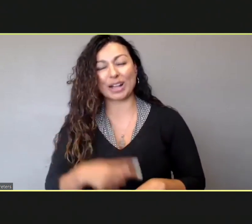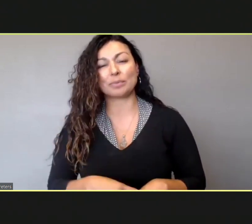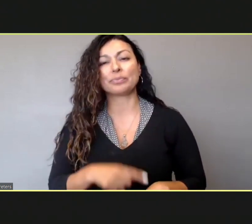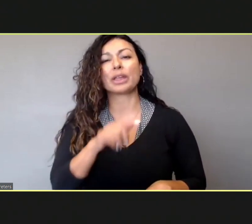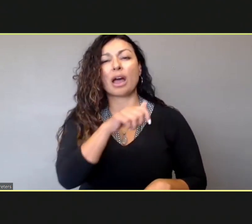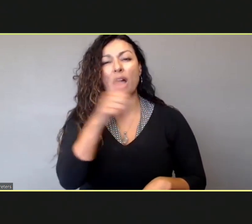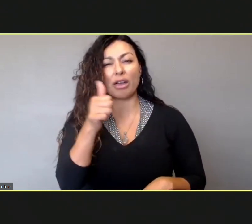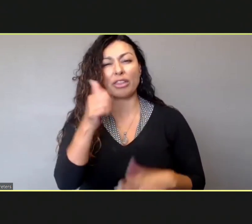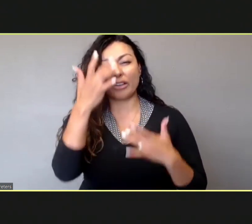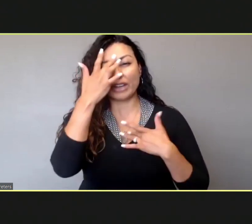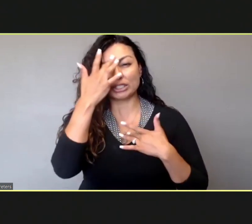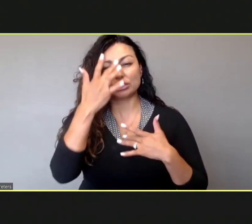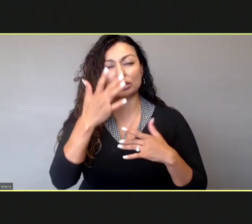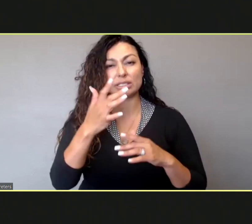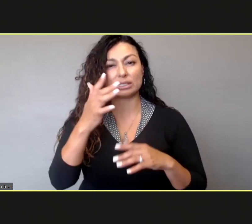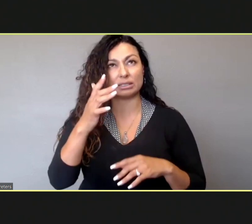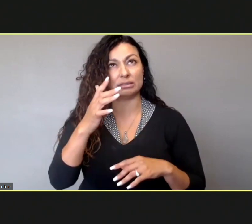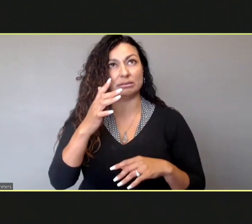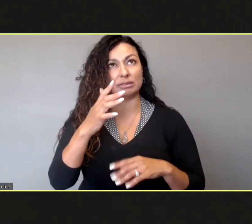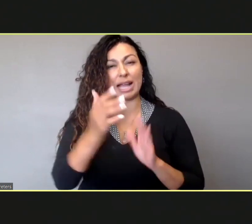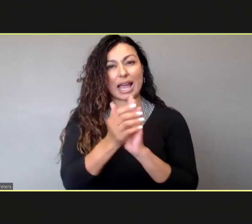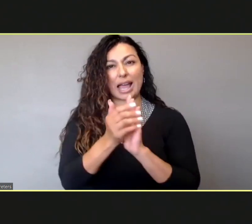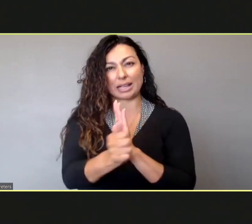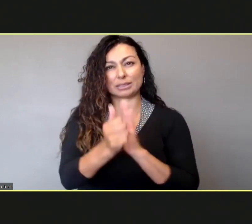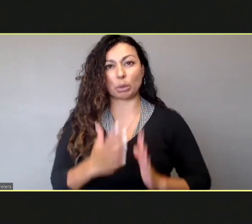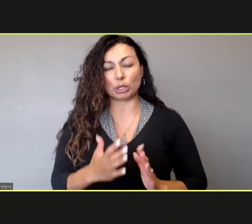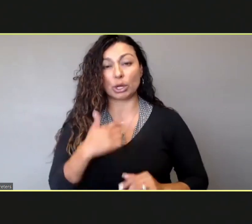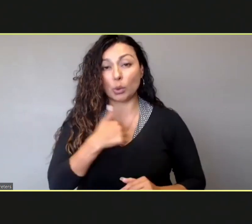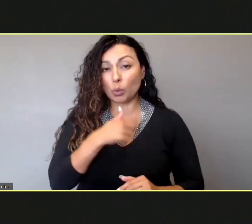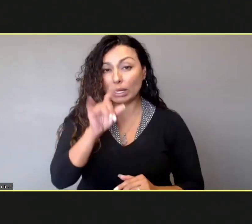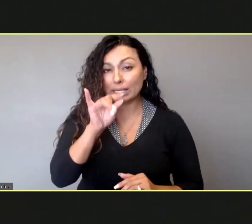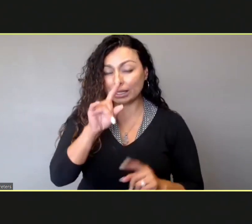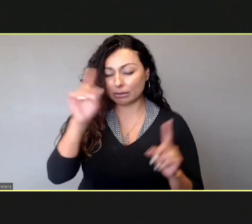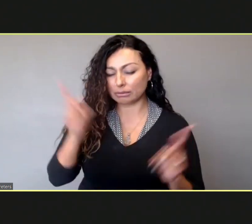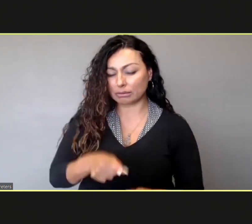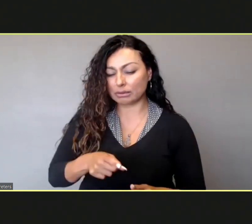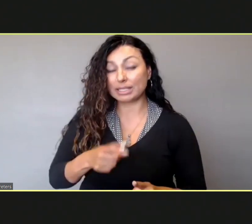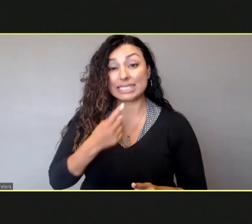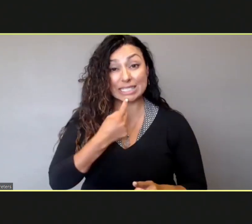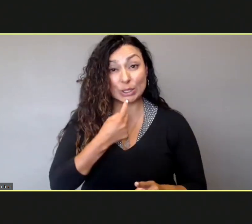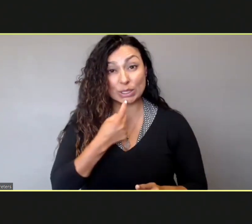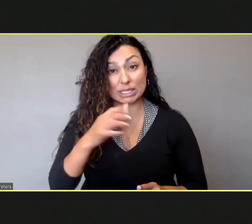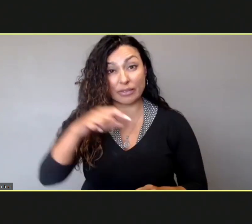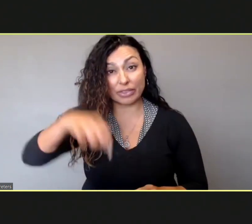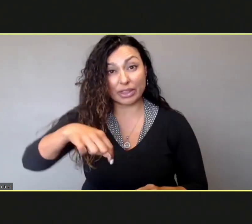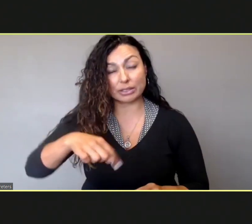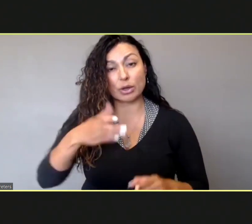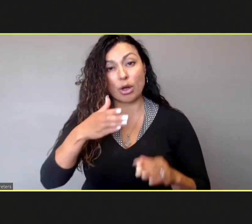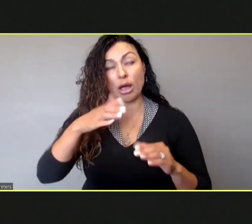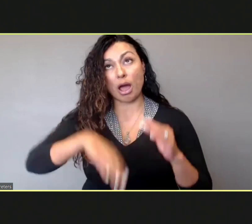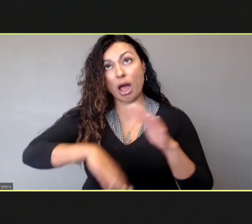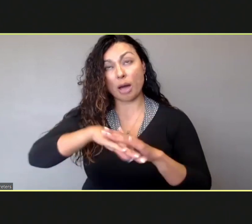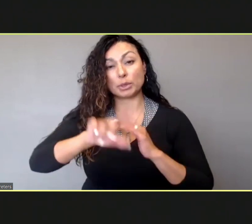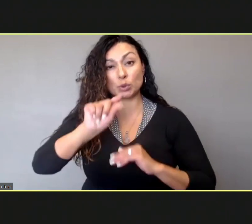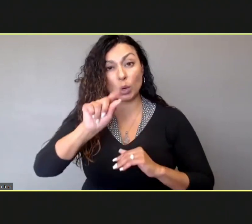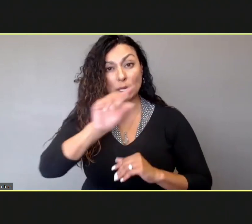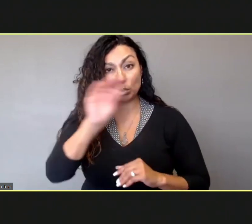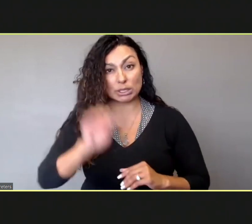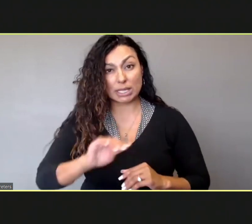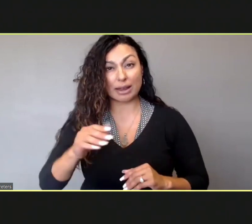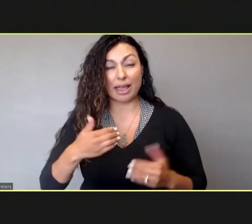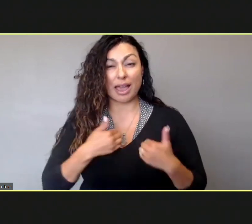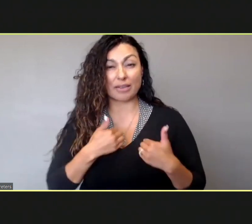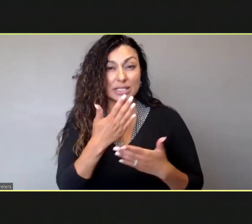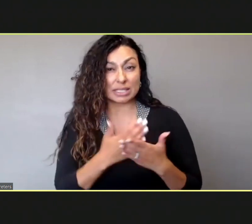to. I think we've nailed down the seriousness of this, that, up to 20% of people have some